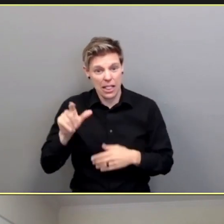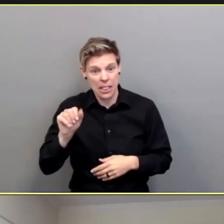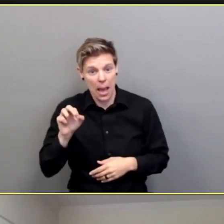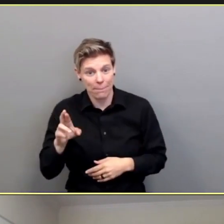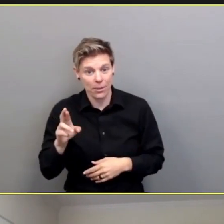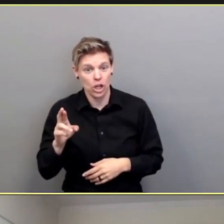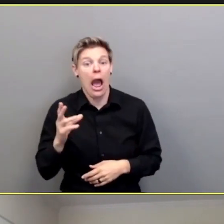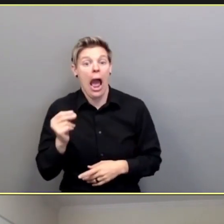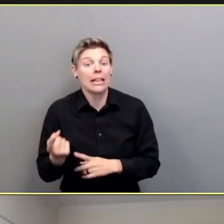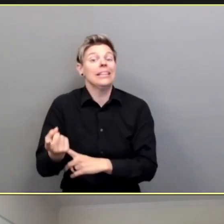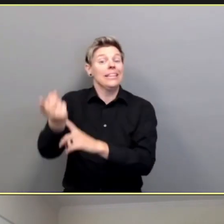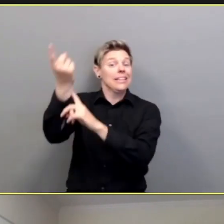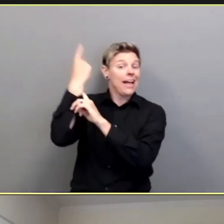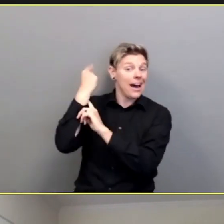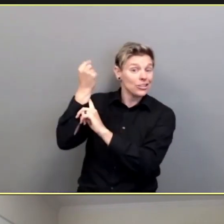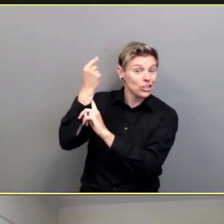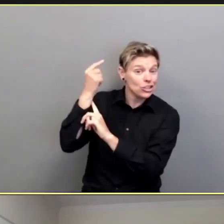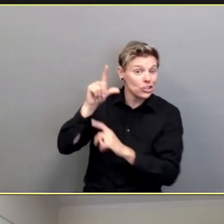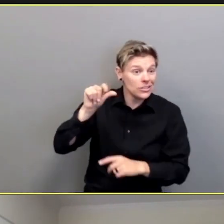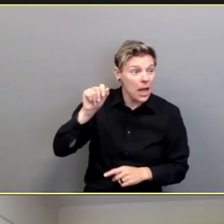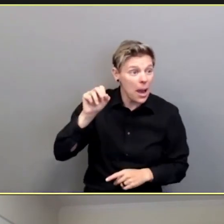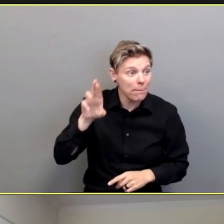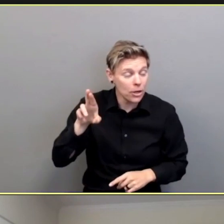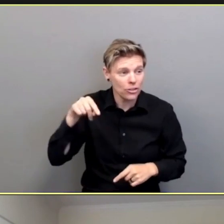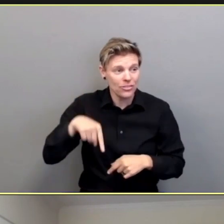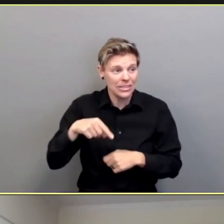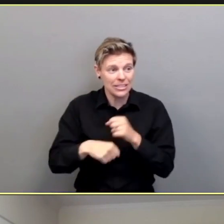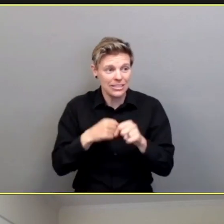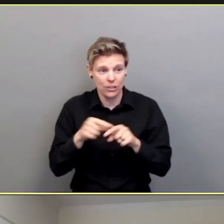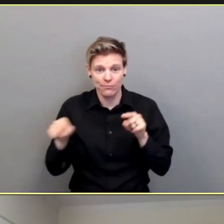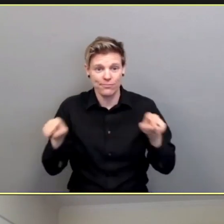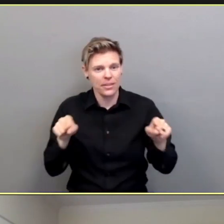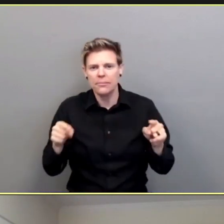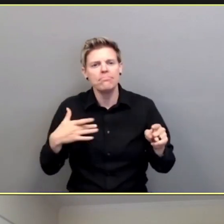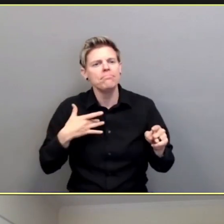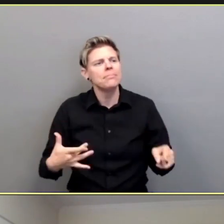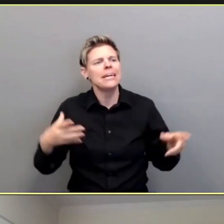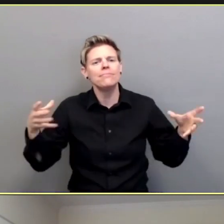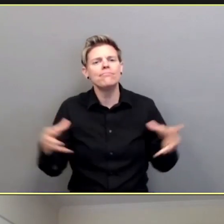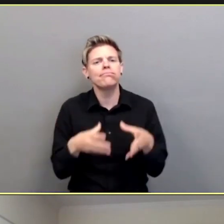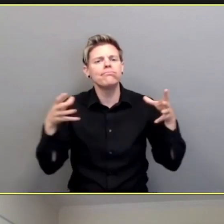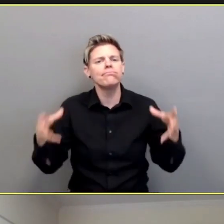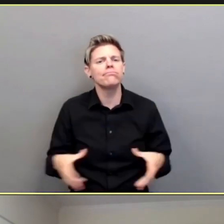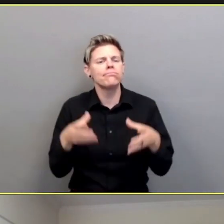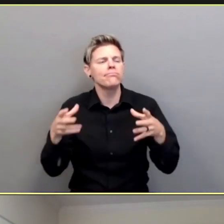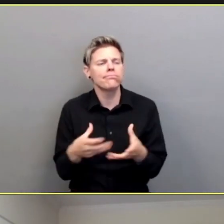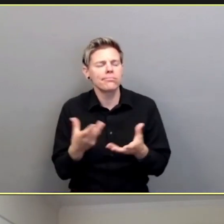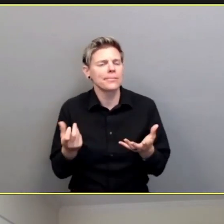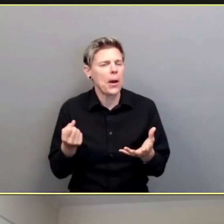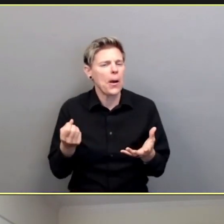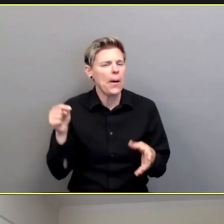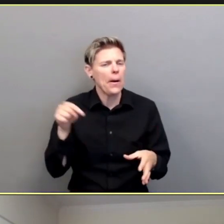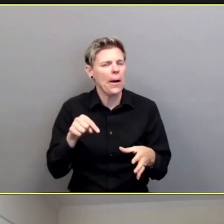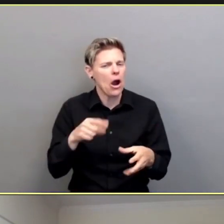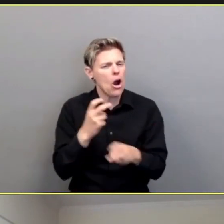get together on that holiday. But, we were at a nadir actually in our epidemic curve. Labor